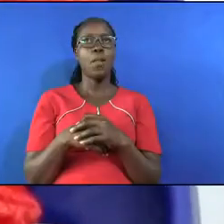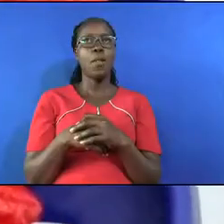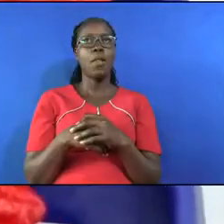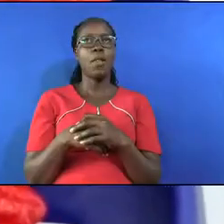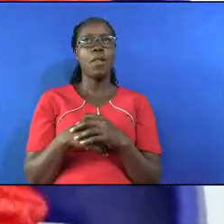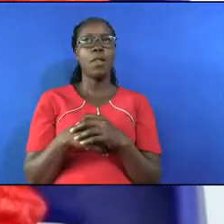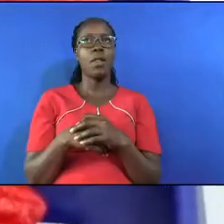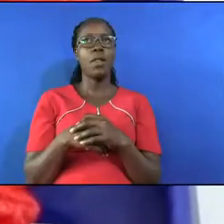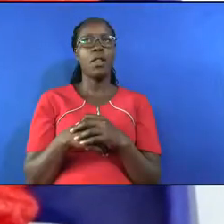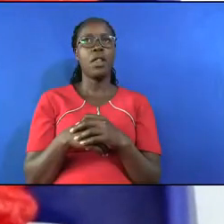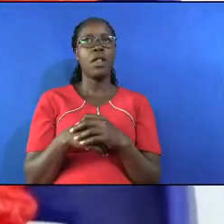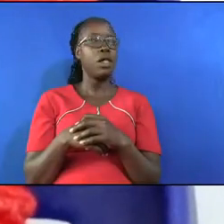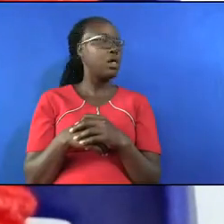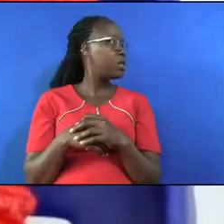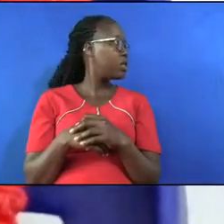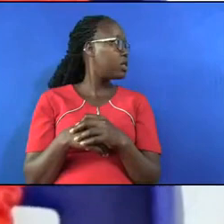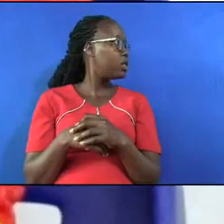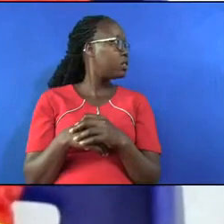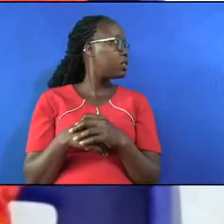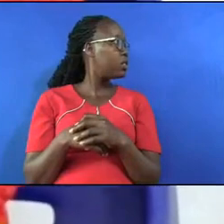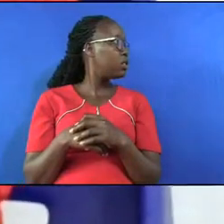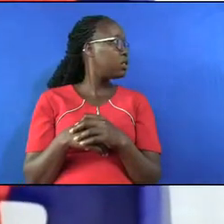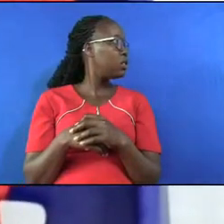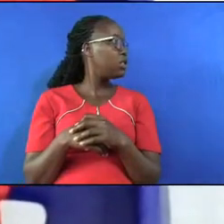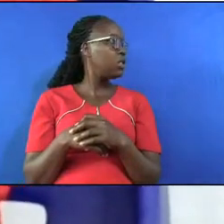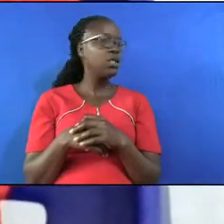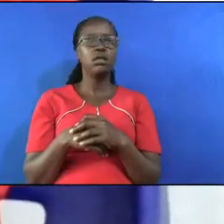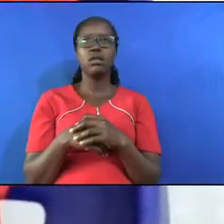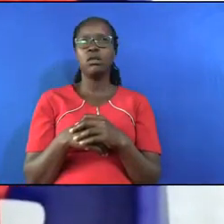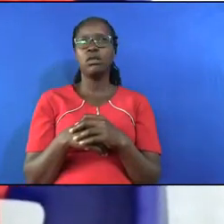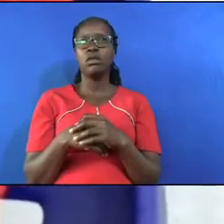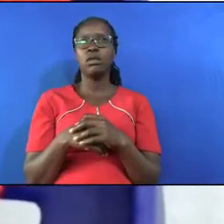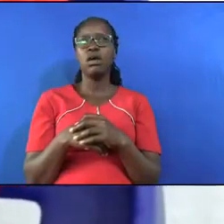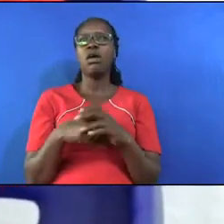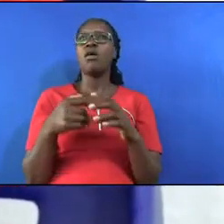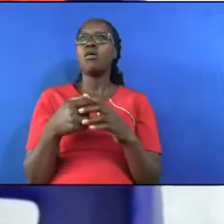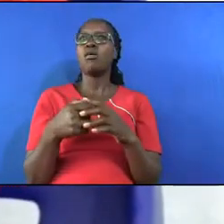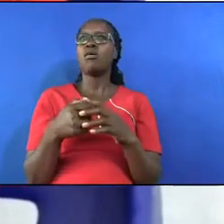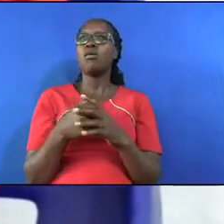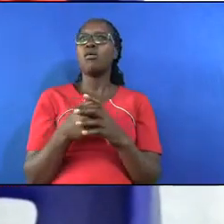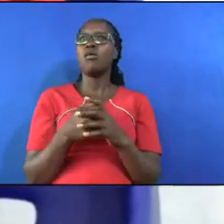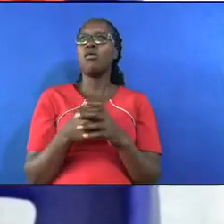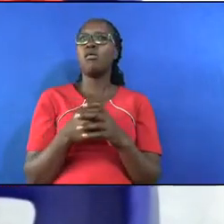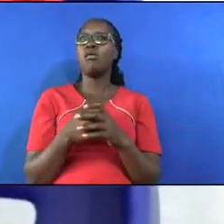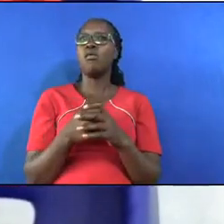from the lips of the children and infants, you have